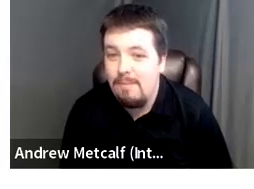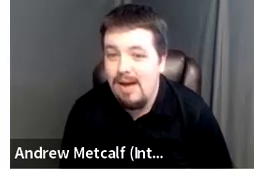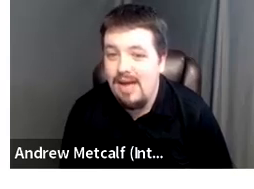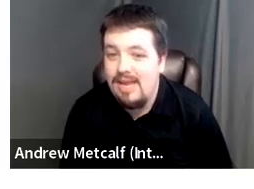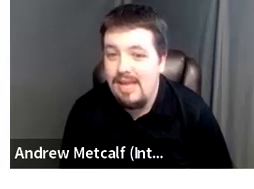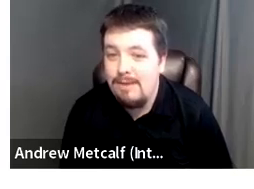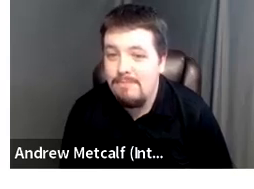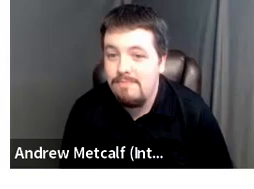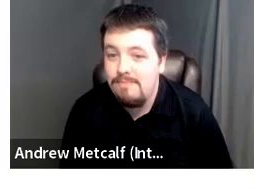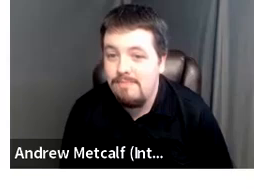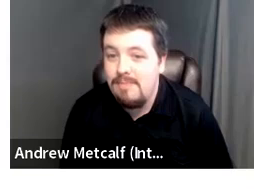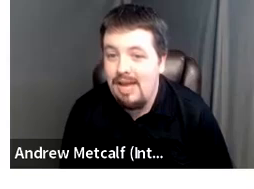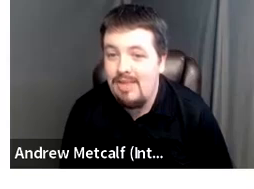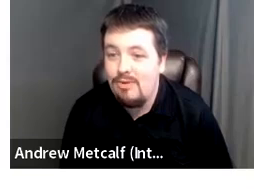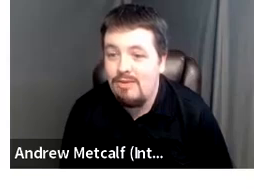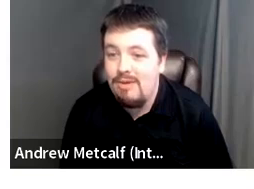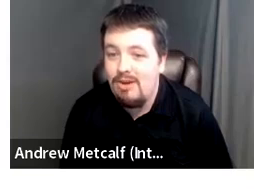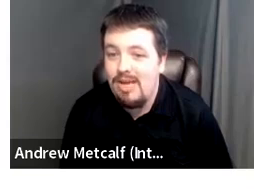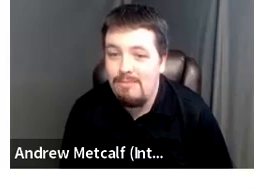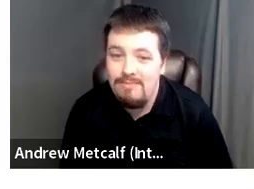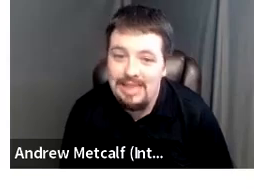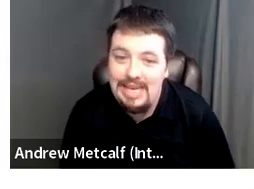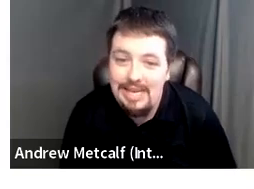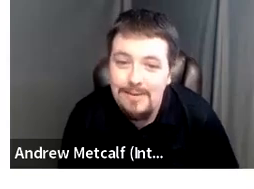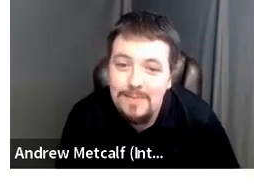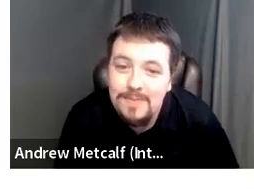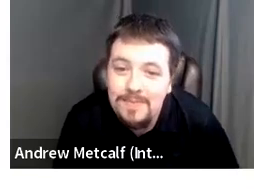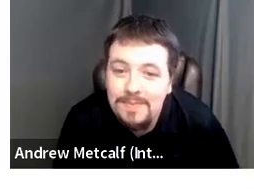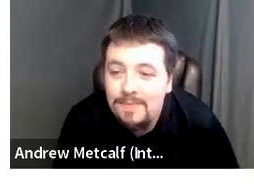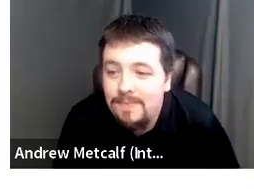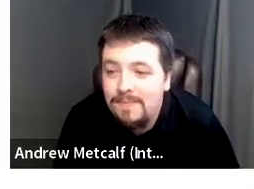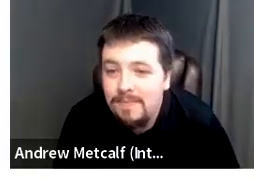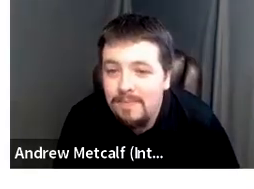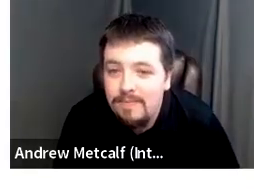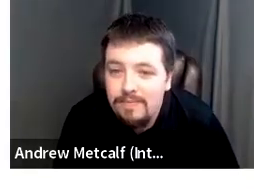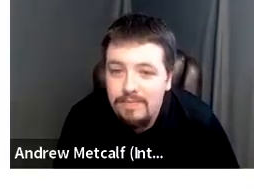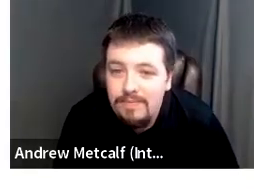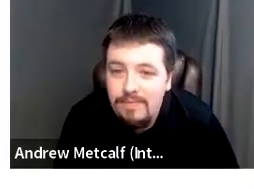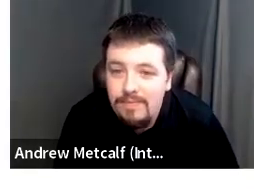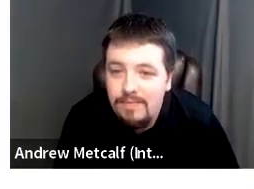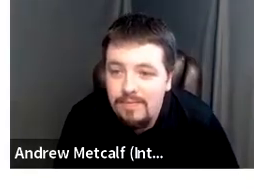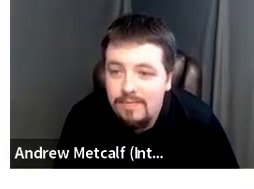You can say my name, and then you can spell your name, Lenny.